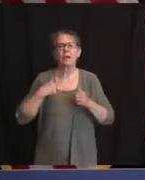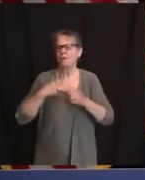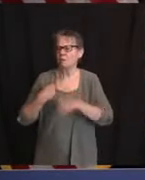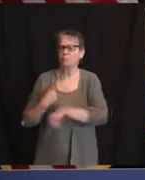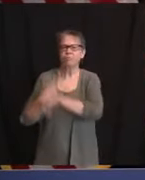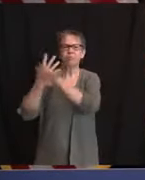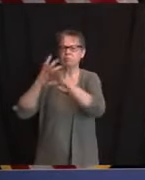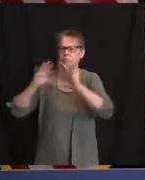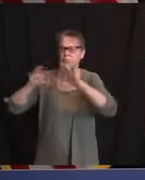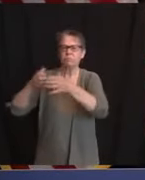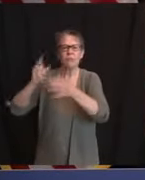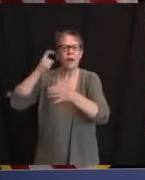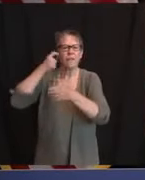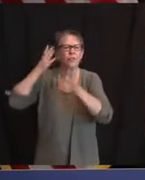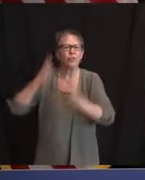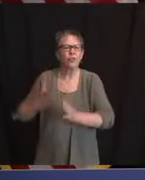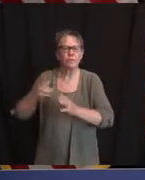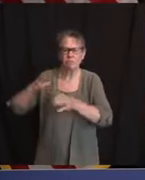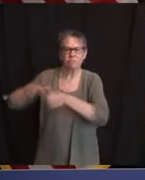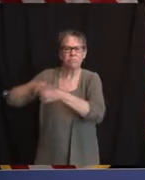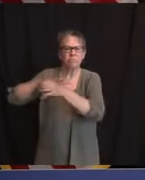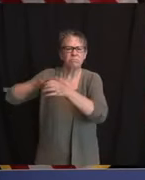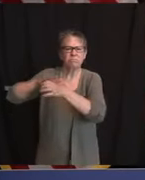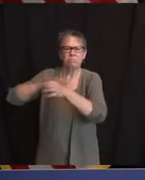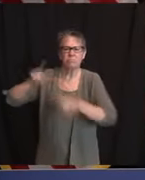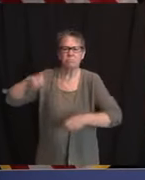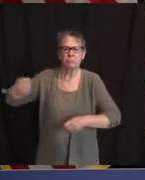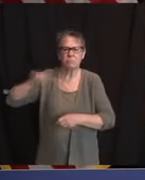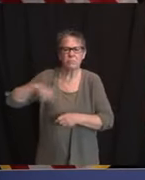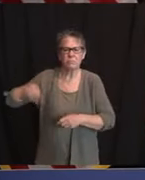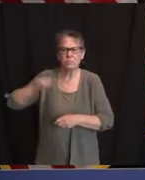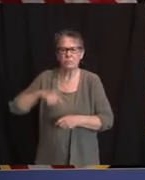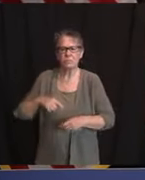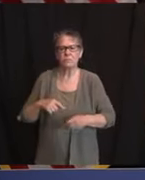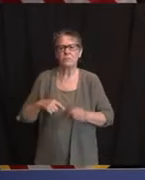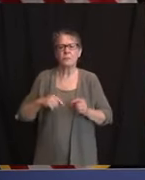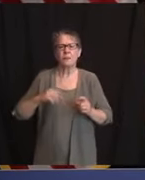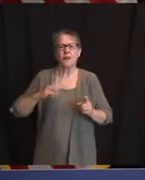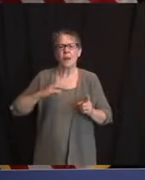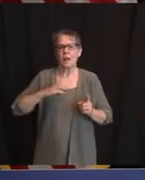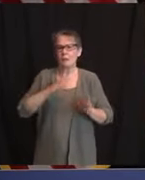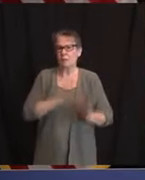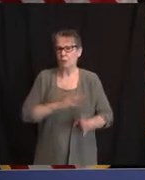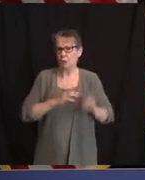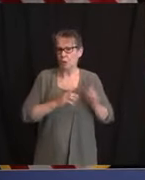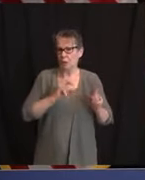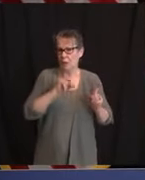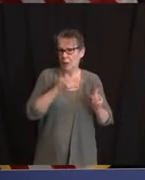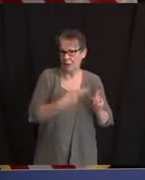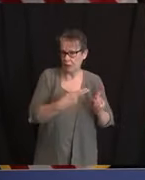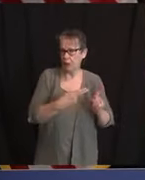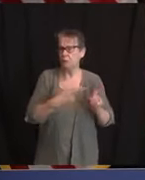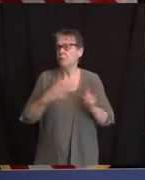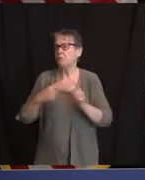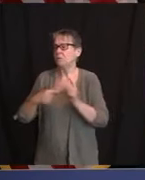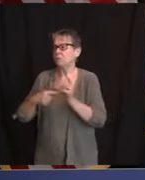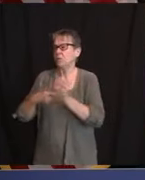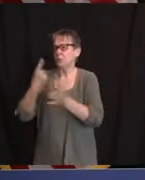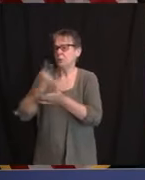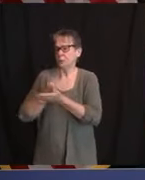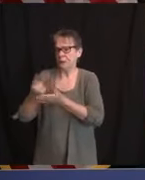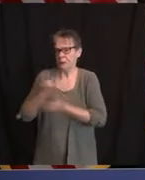And one of the flare-ups, correct me if you heard this differently, that they are monitoring most carefully right now is in Texas. All right? And so you've